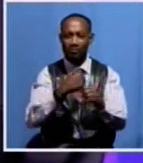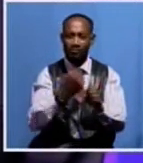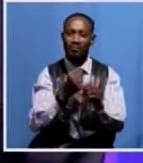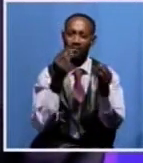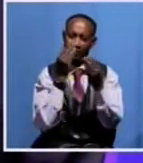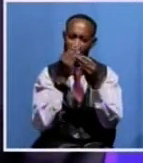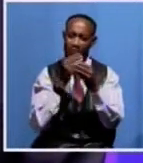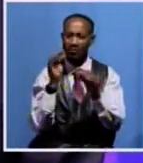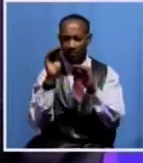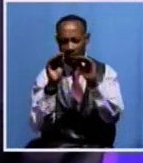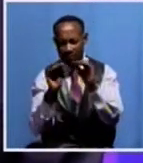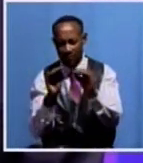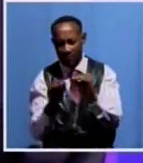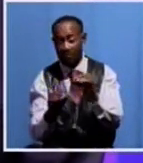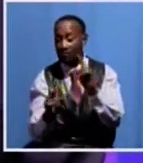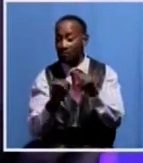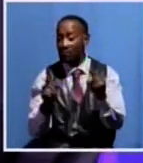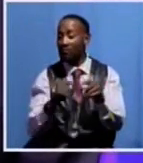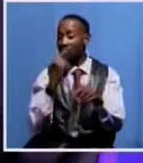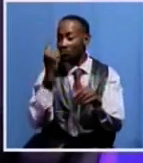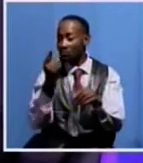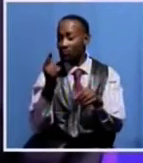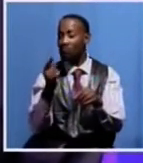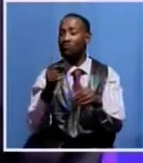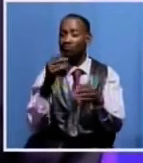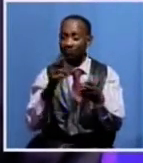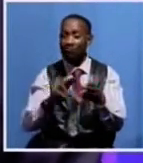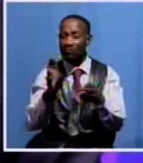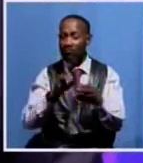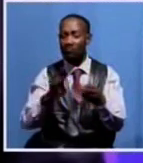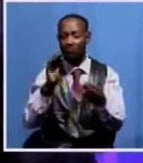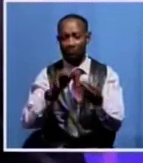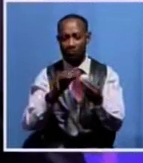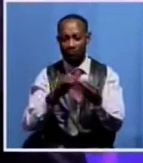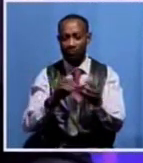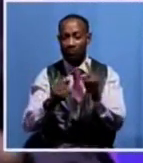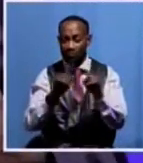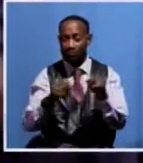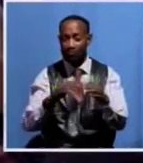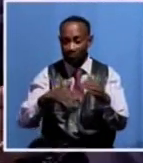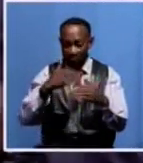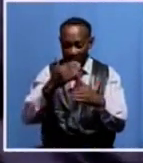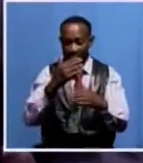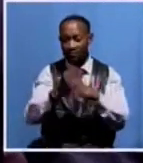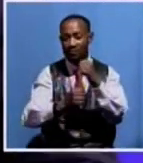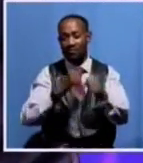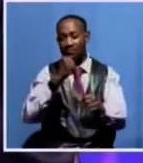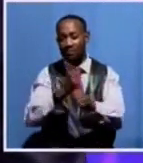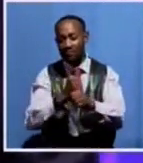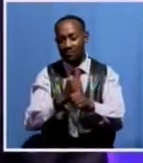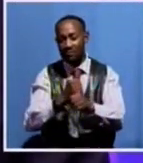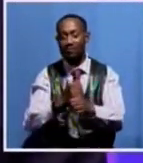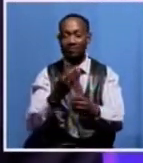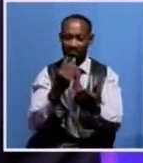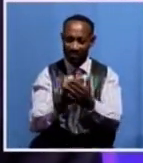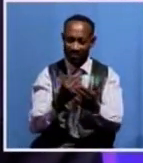do this. But it's a one-off expenditure, and once it's expended, in the following year, you'll find that the amount that will be allocated to there will